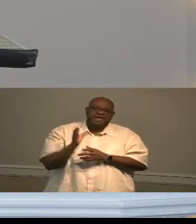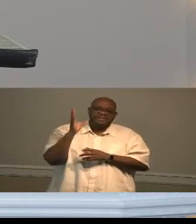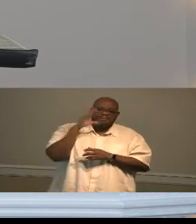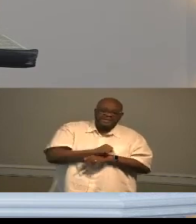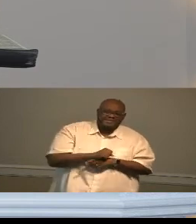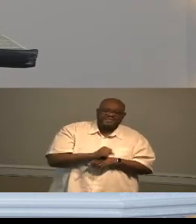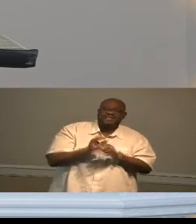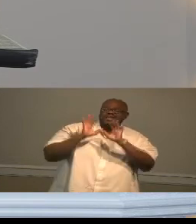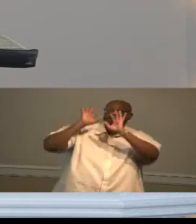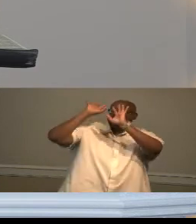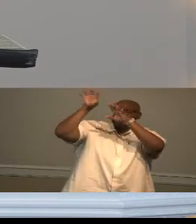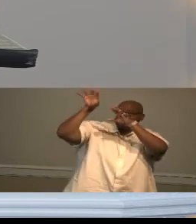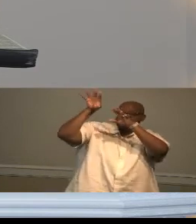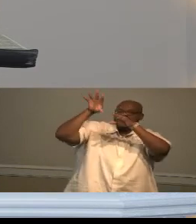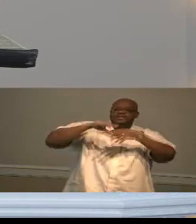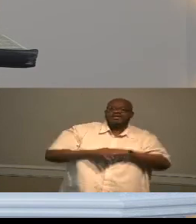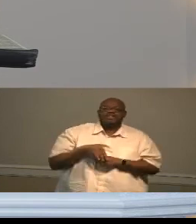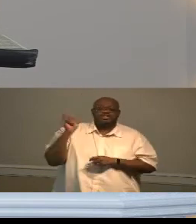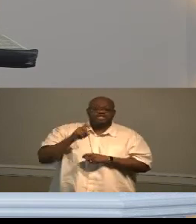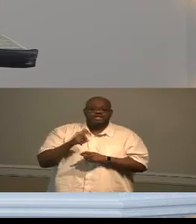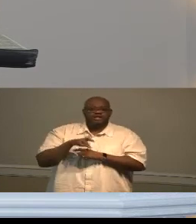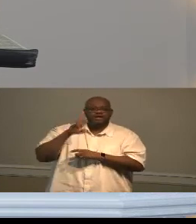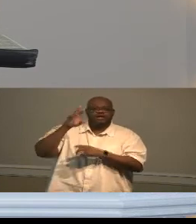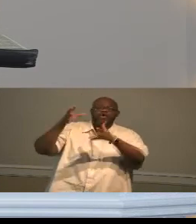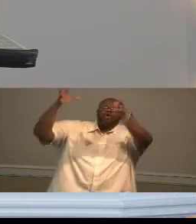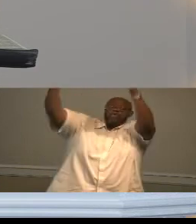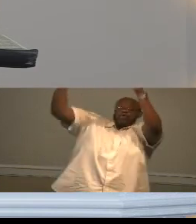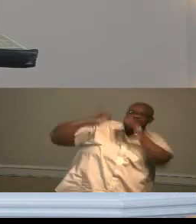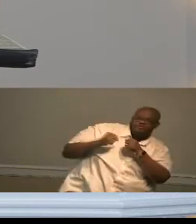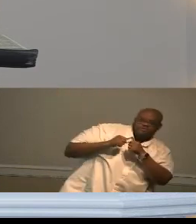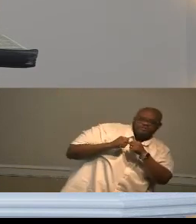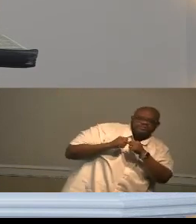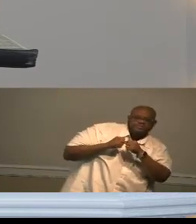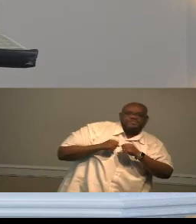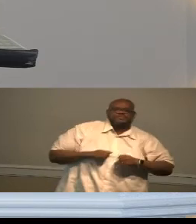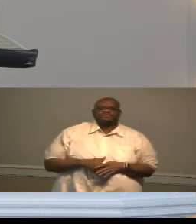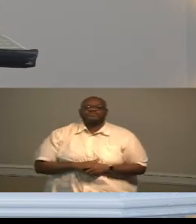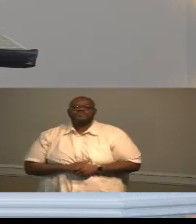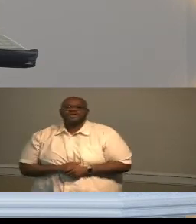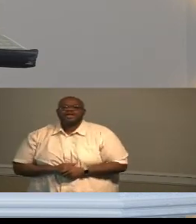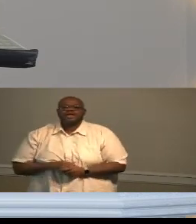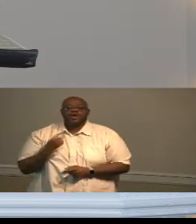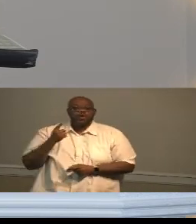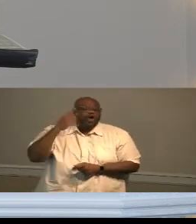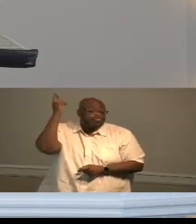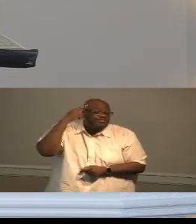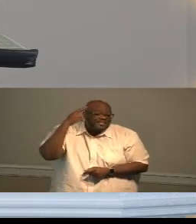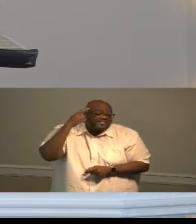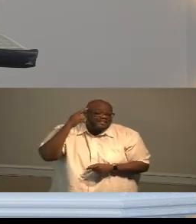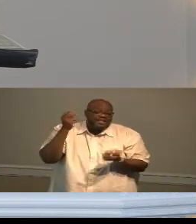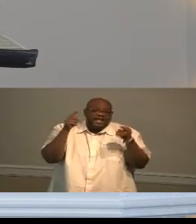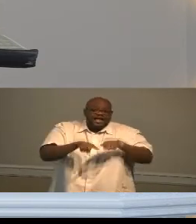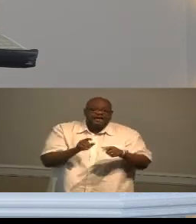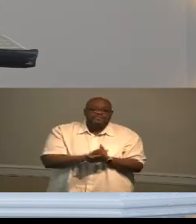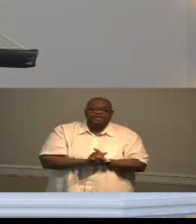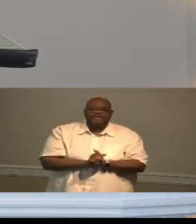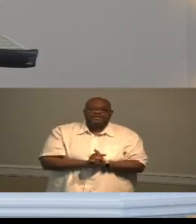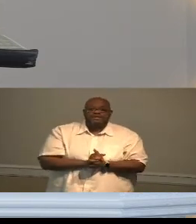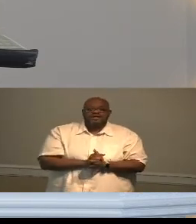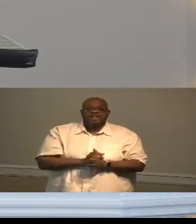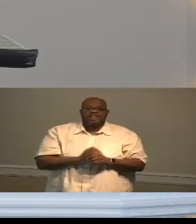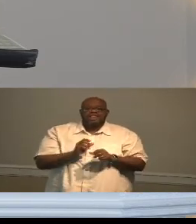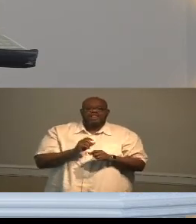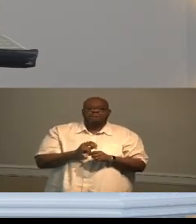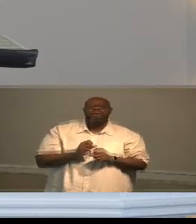therefore we have the need for a rebound. Stick with me. One reason a shot can be missed is that a player was off in